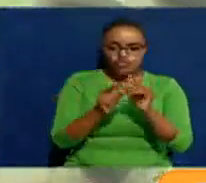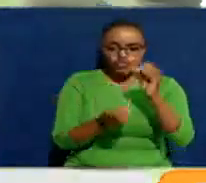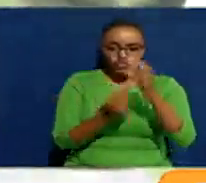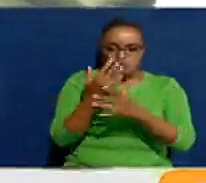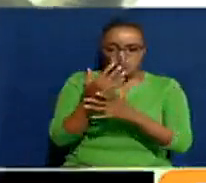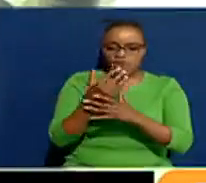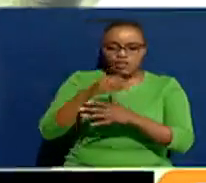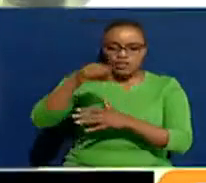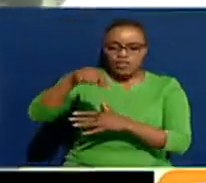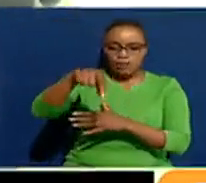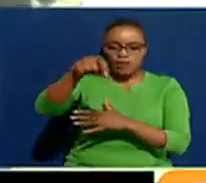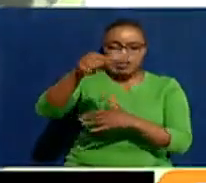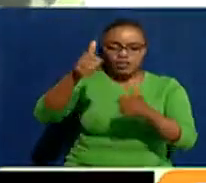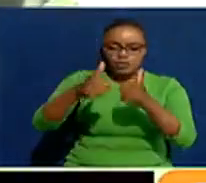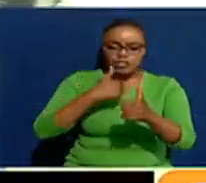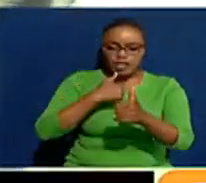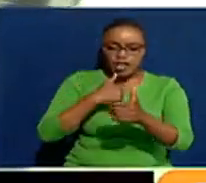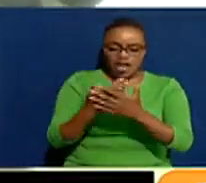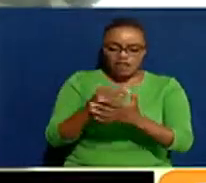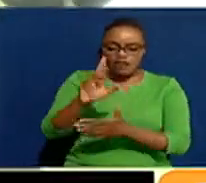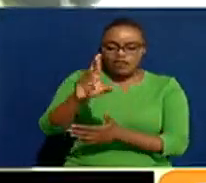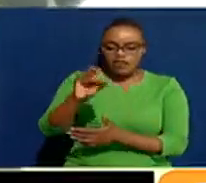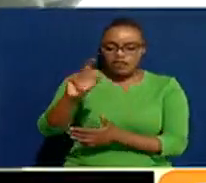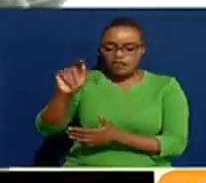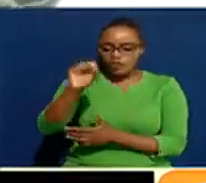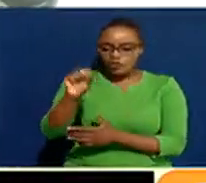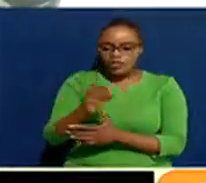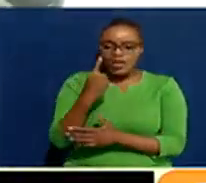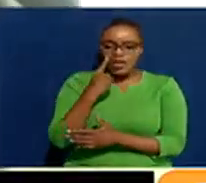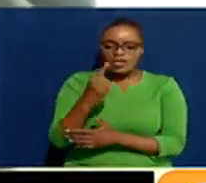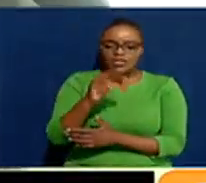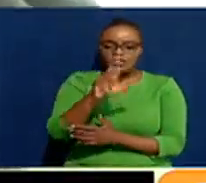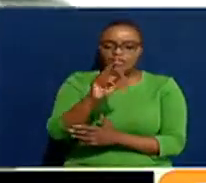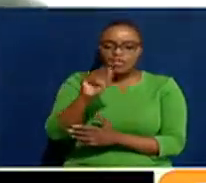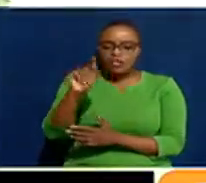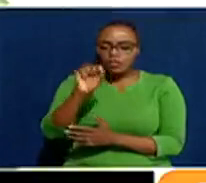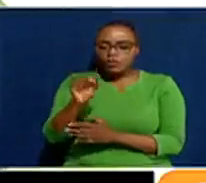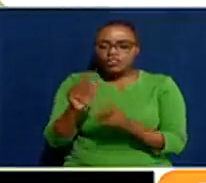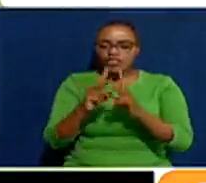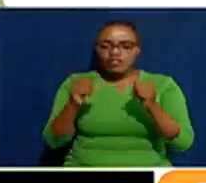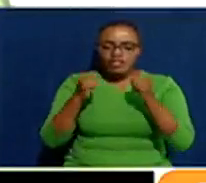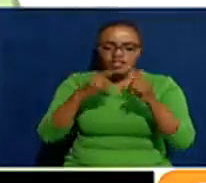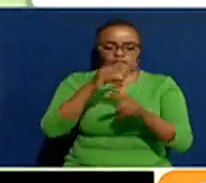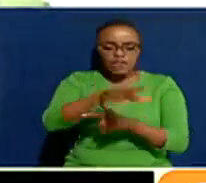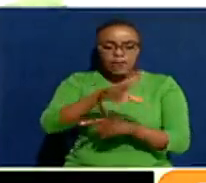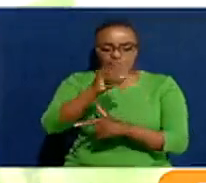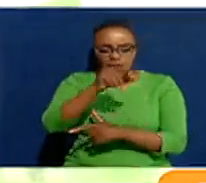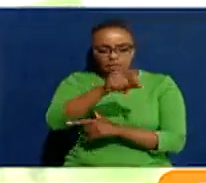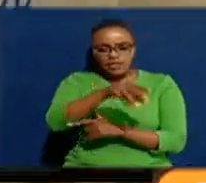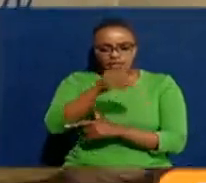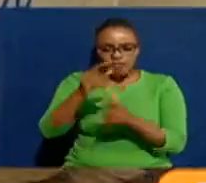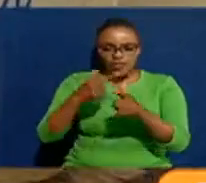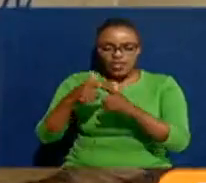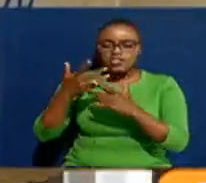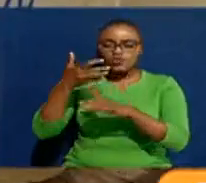the plant, I has formed the roots, and I can see the roots are very strong. I take the plant from here to hardening